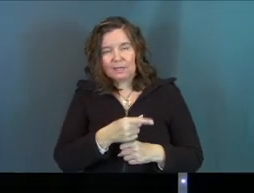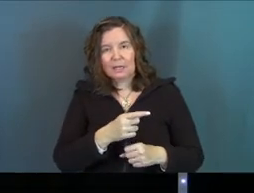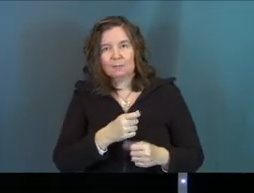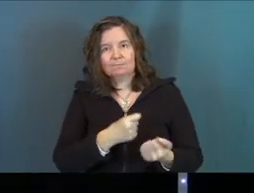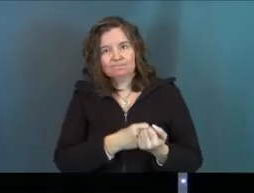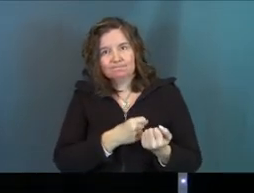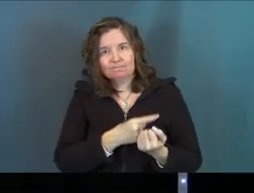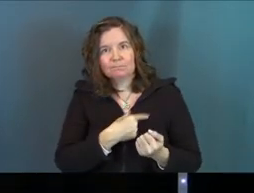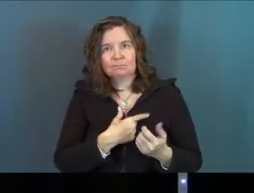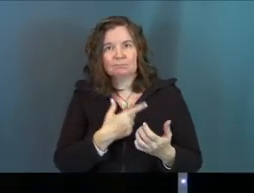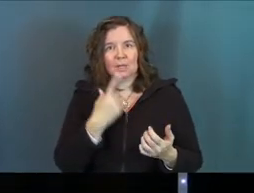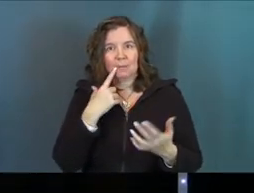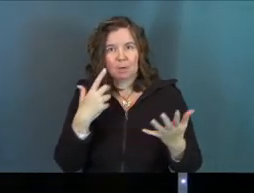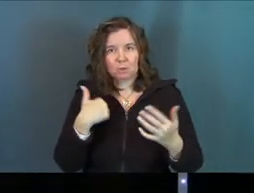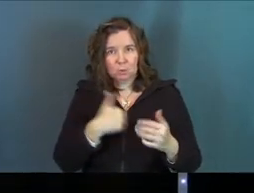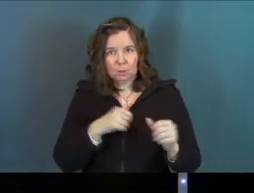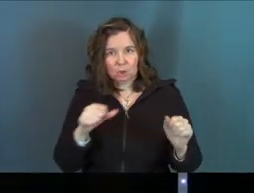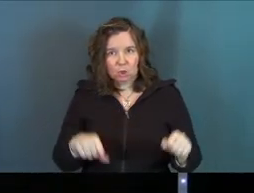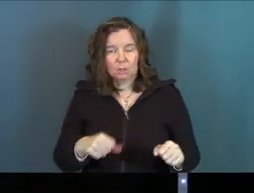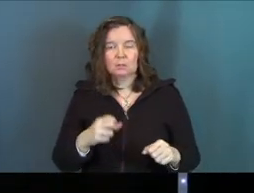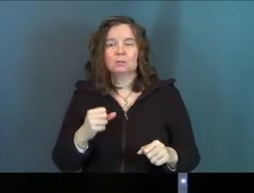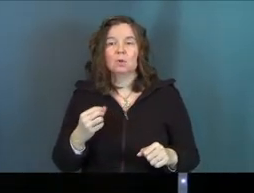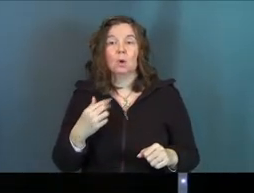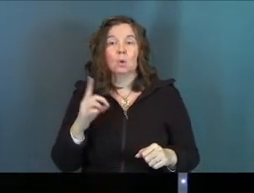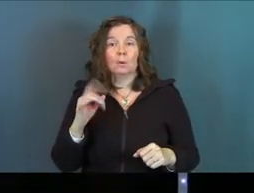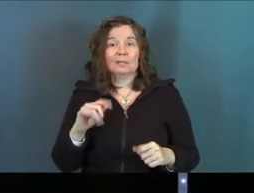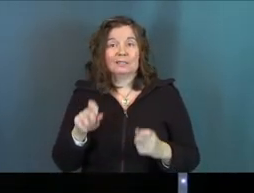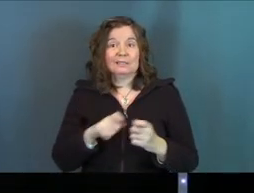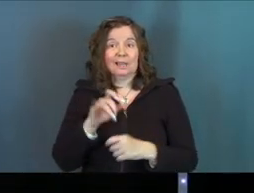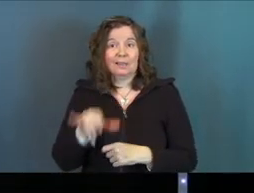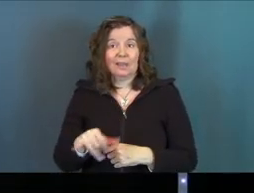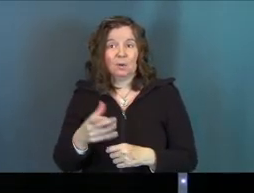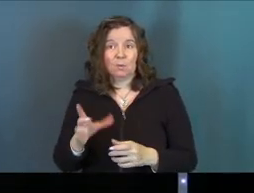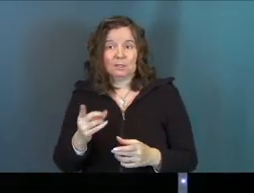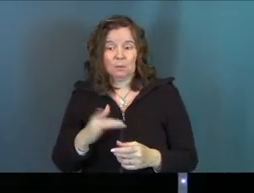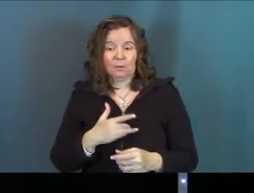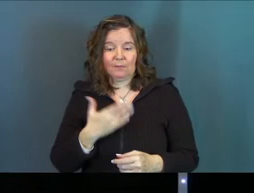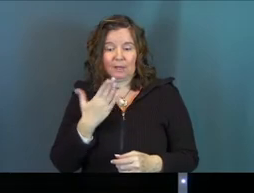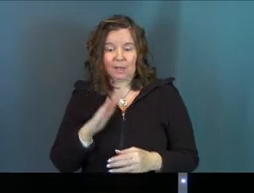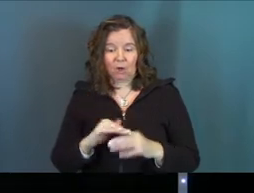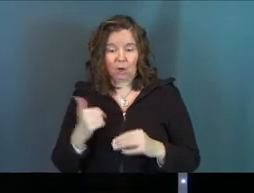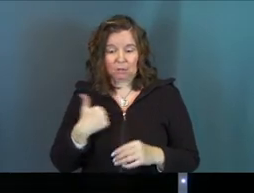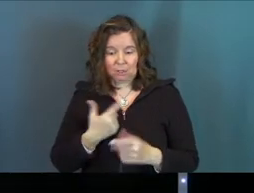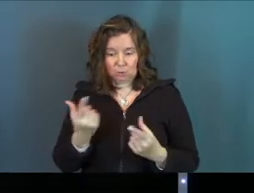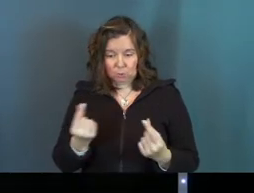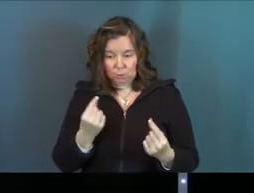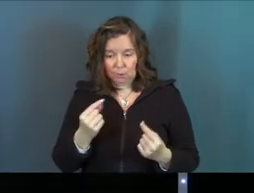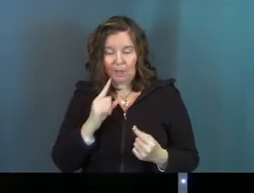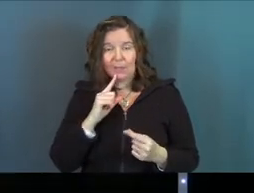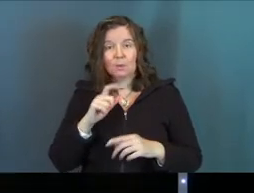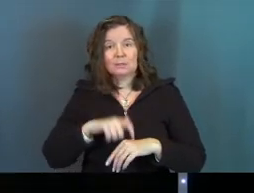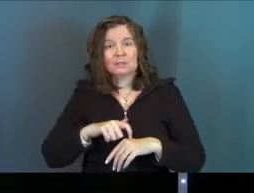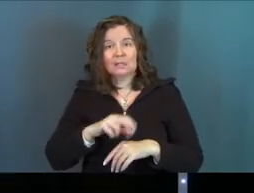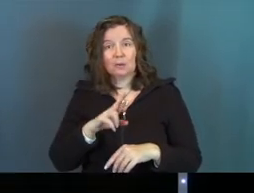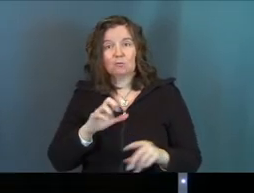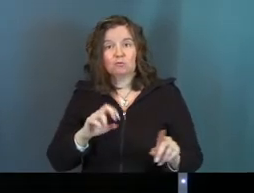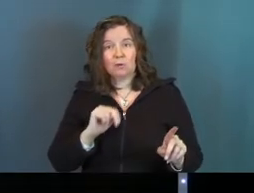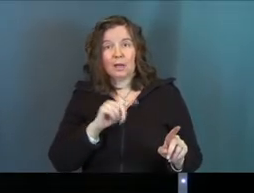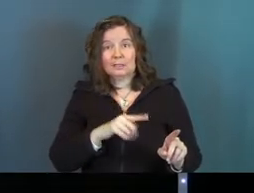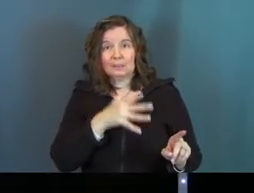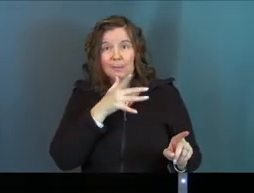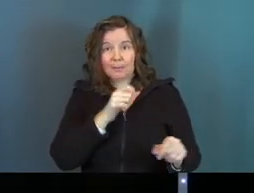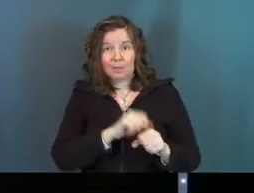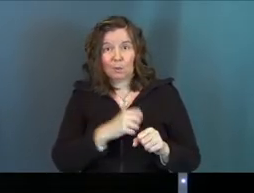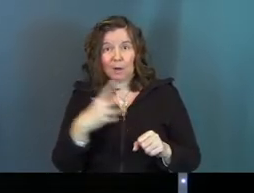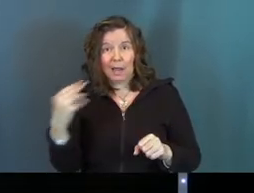there for him as much as we possibly could. And so we did exactly that. We did what we felt like God called us to do. And there was a season where Ryan's mom